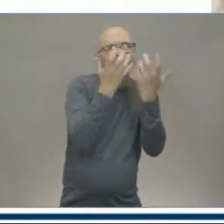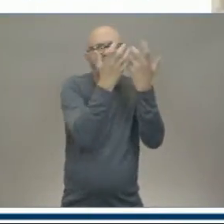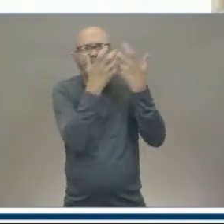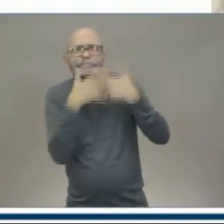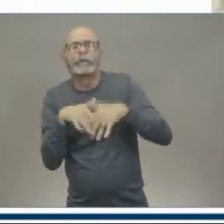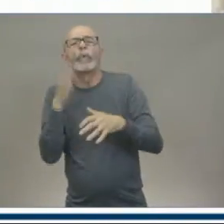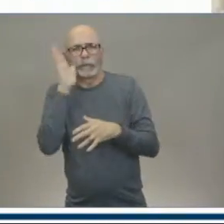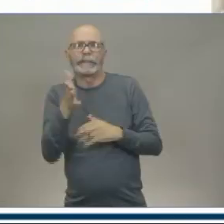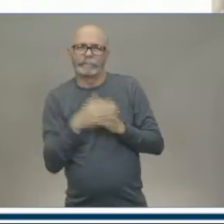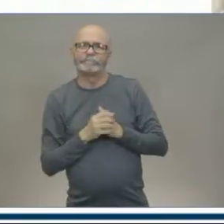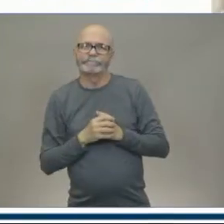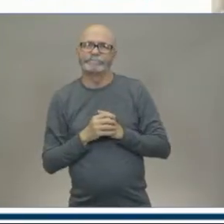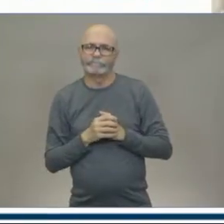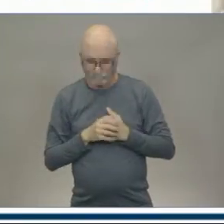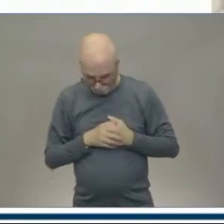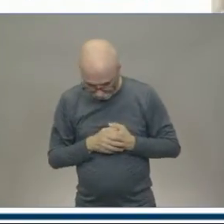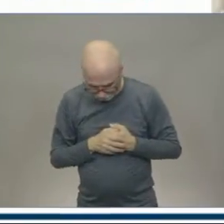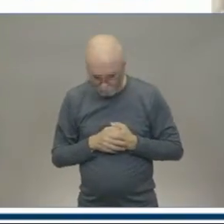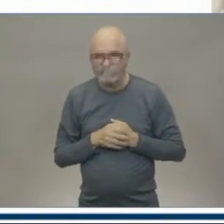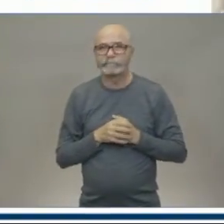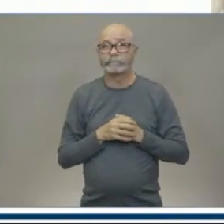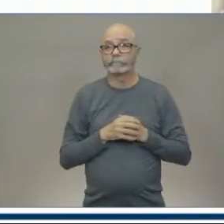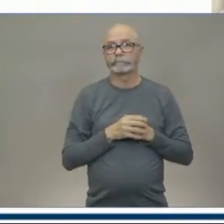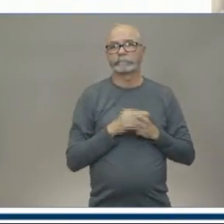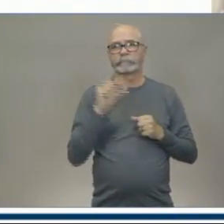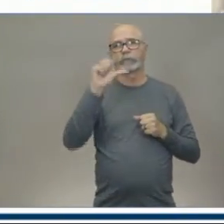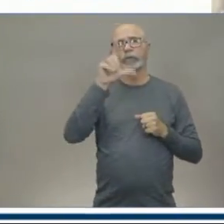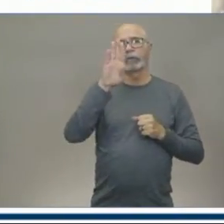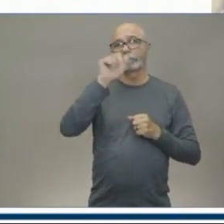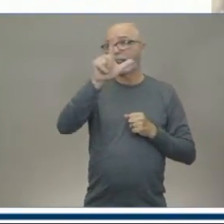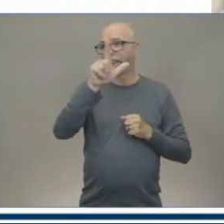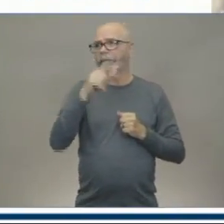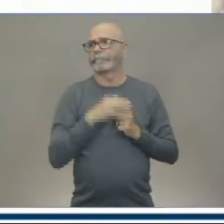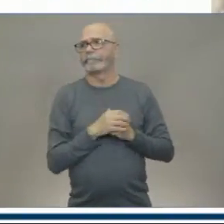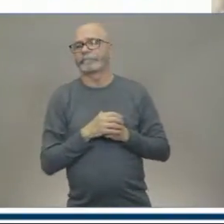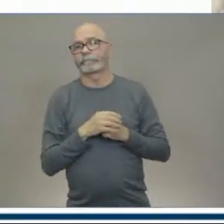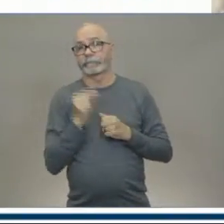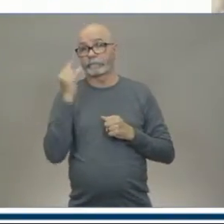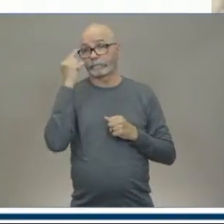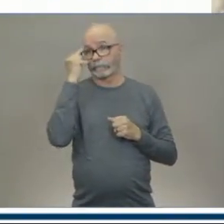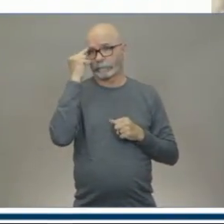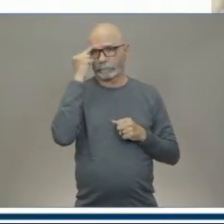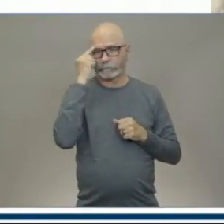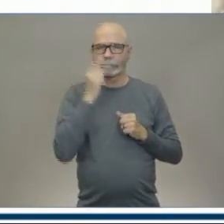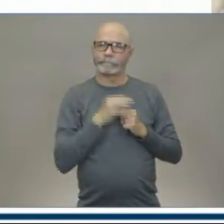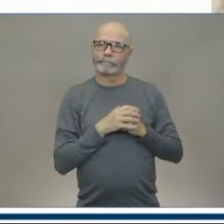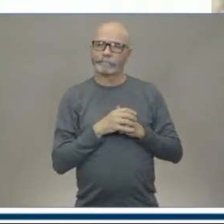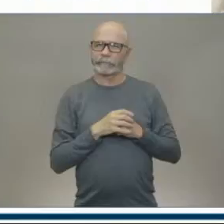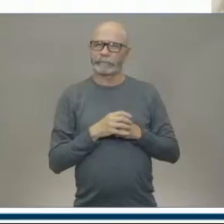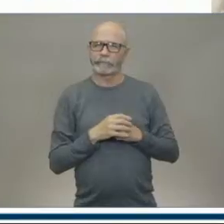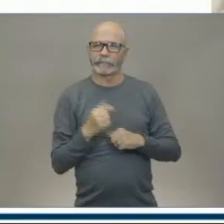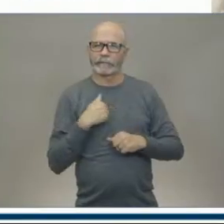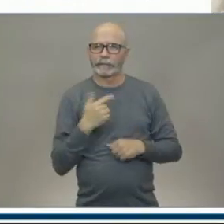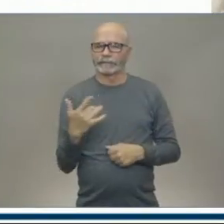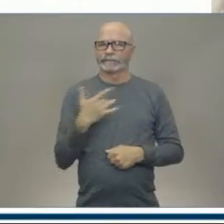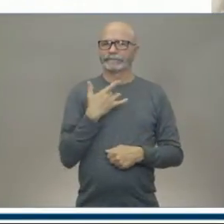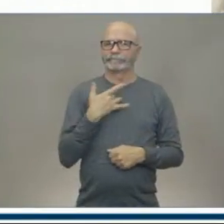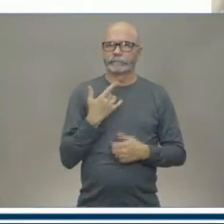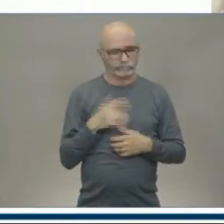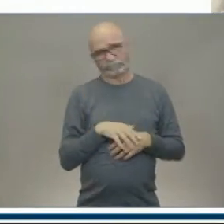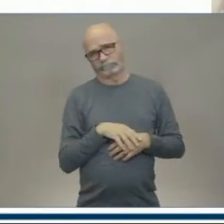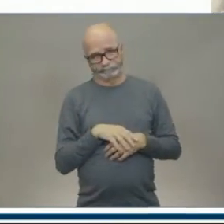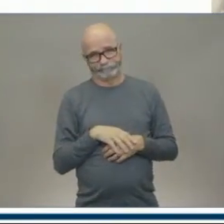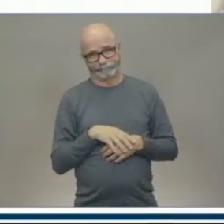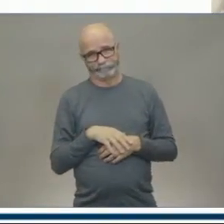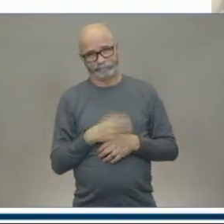Next question will go to Graham Benjamin with Global. Yeah, just going off my colleague's question there on the school closures, just feels like a bit of a change in tone, just because on